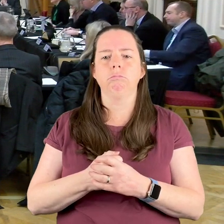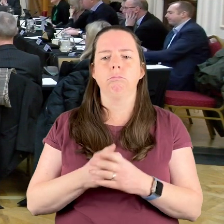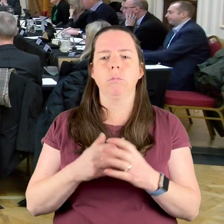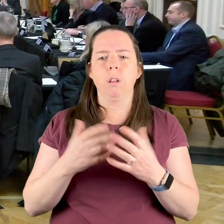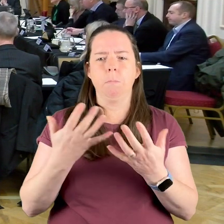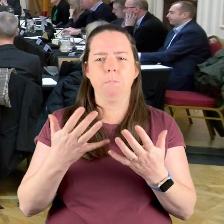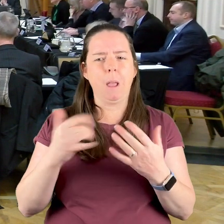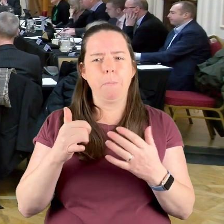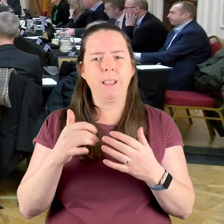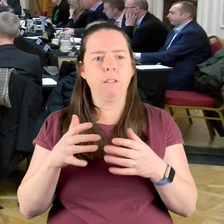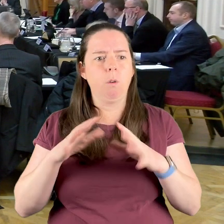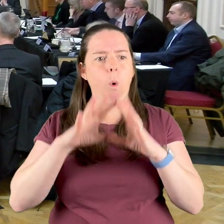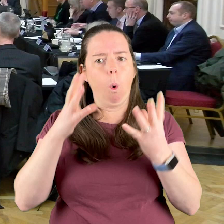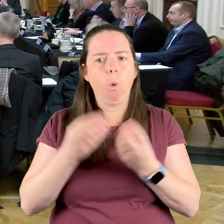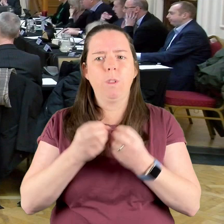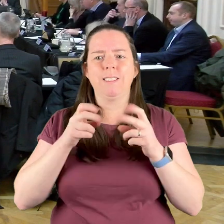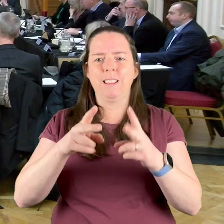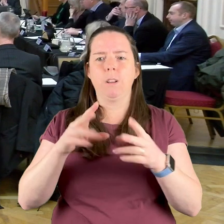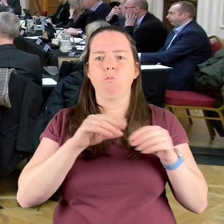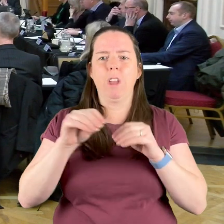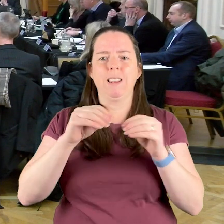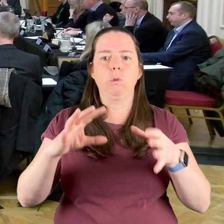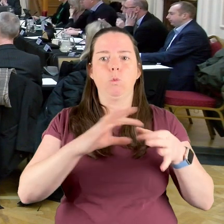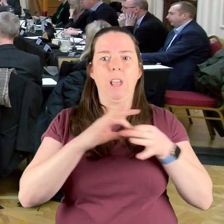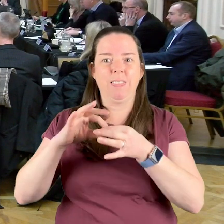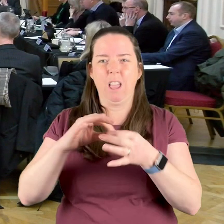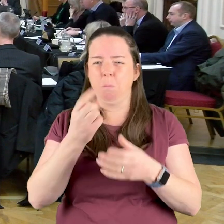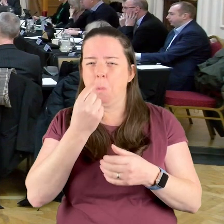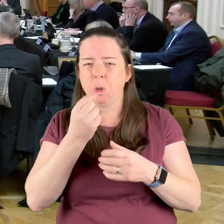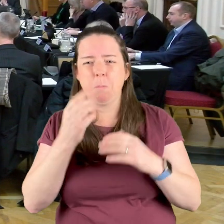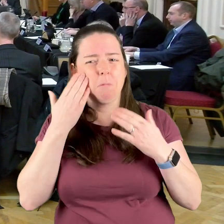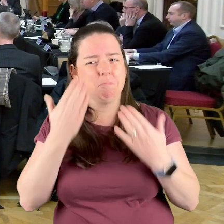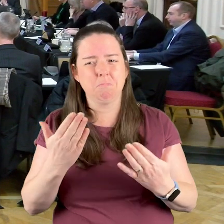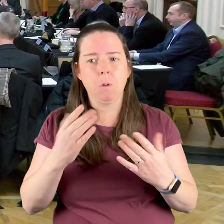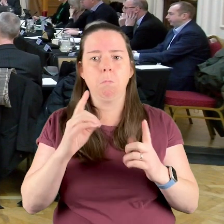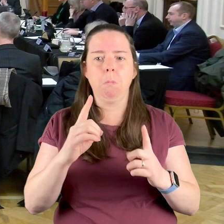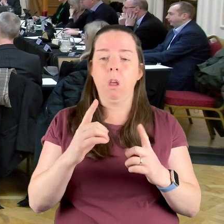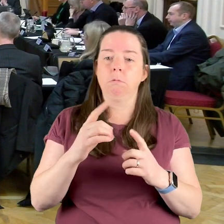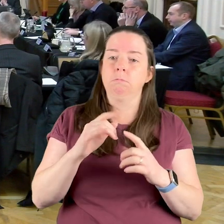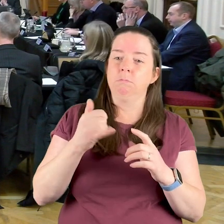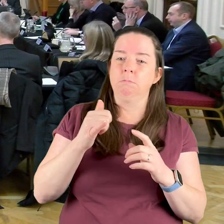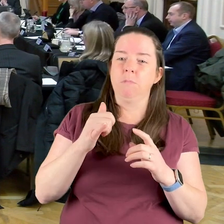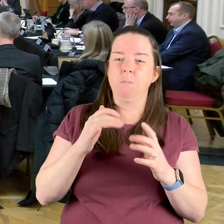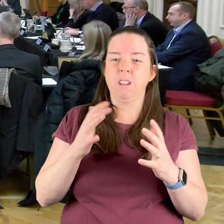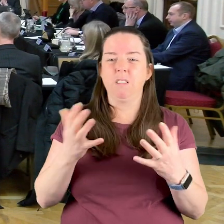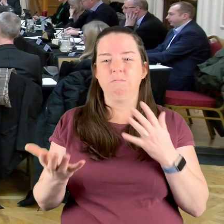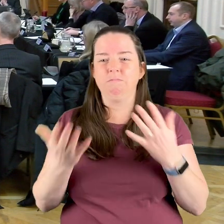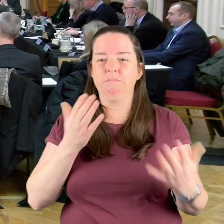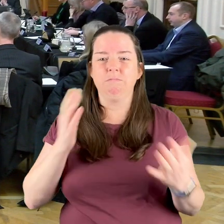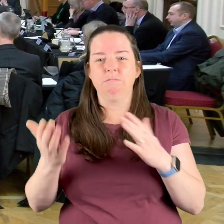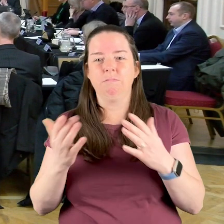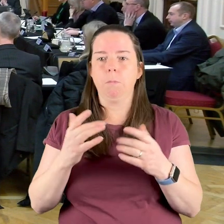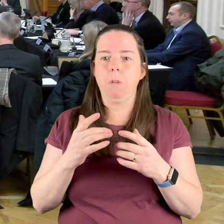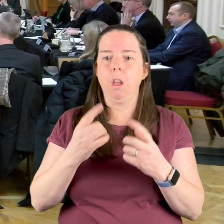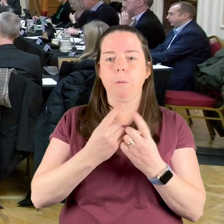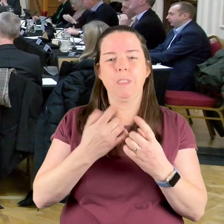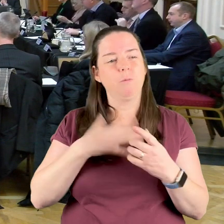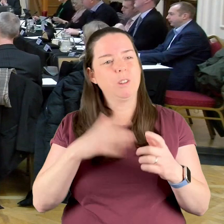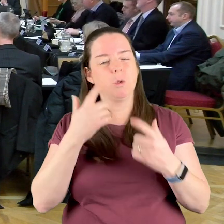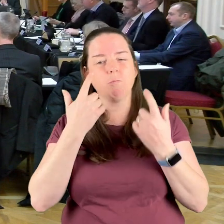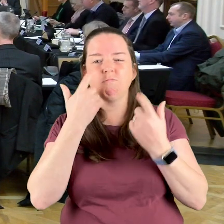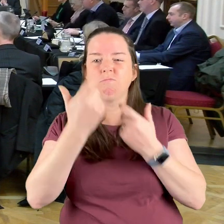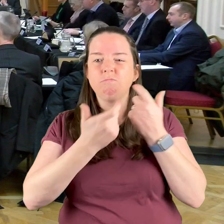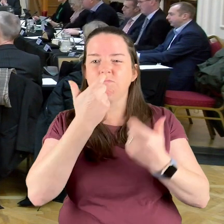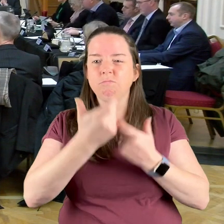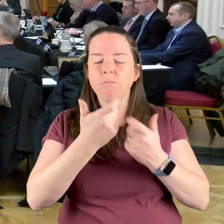the culture a little bit, have maybe the whole system training together. I don't know whether that is possible. It might not be everything, but it's something that we